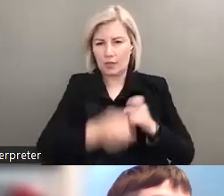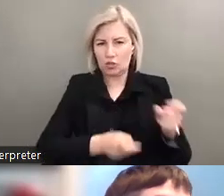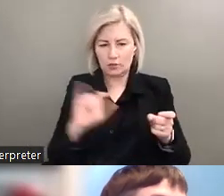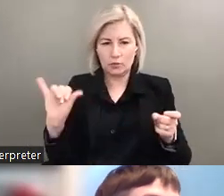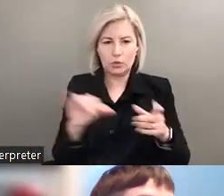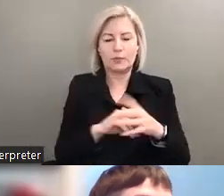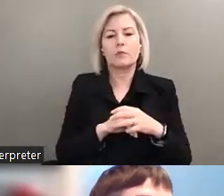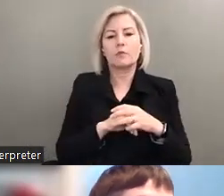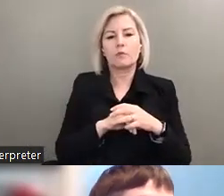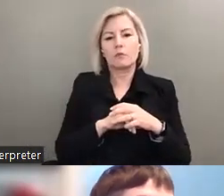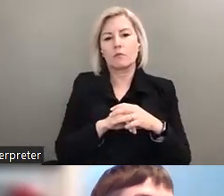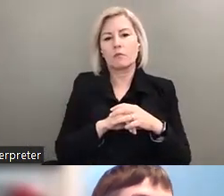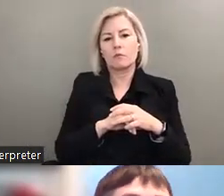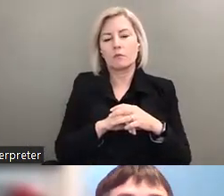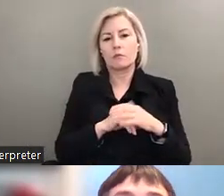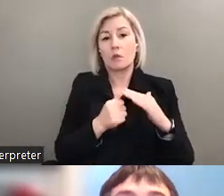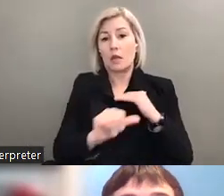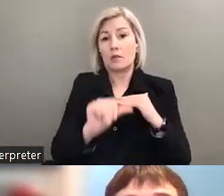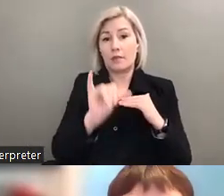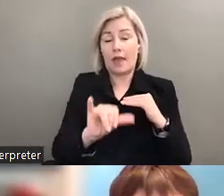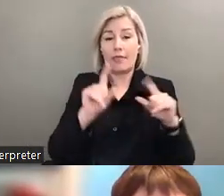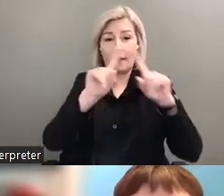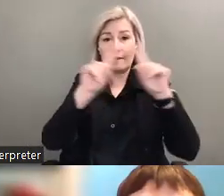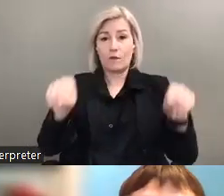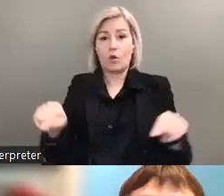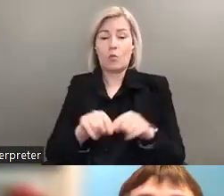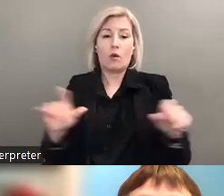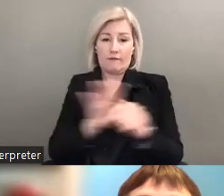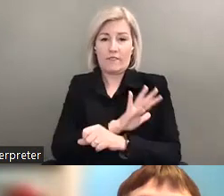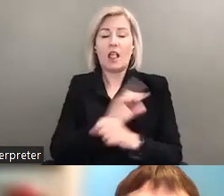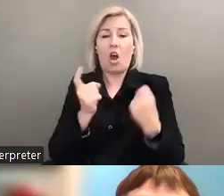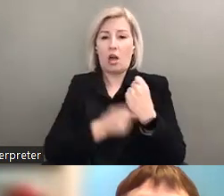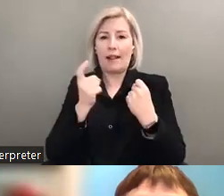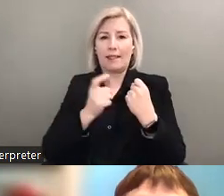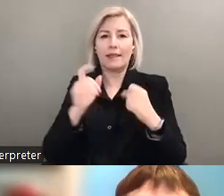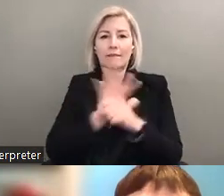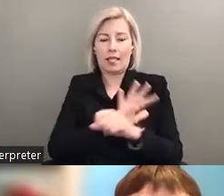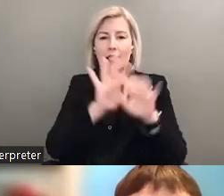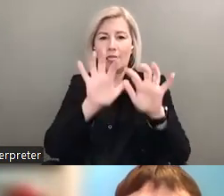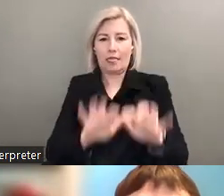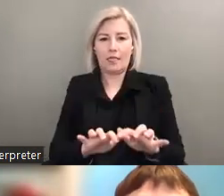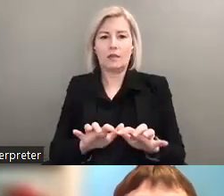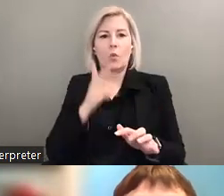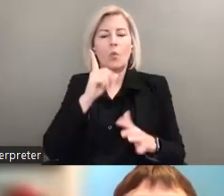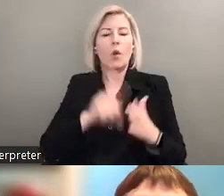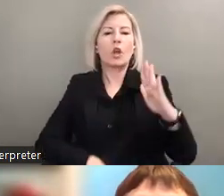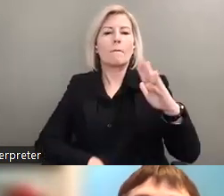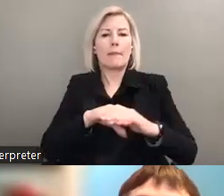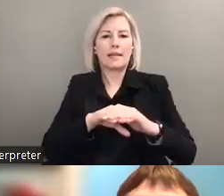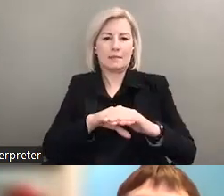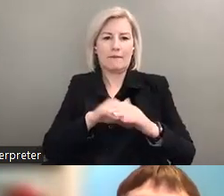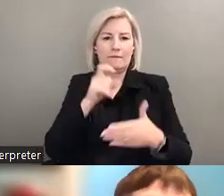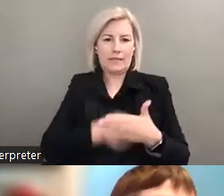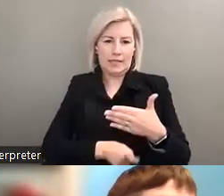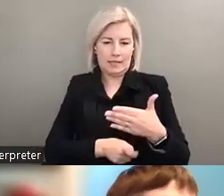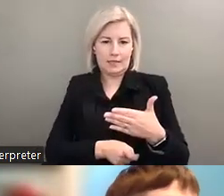Under that, the form is going to auto-populate to show what your maximum fee subsidy request amount is and